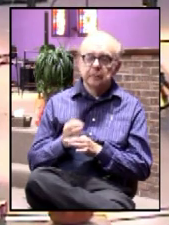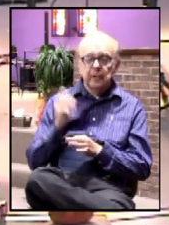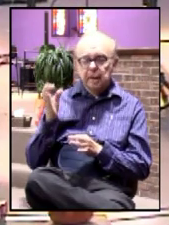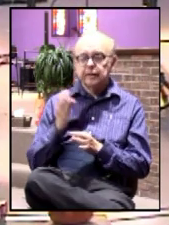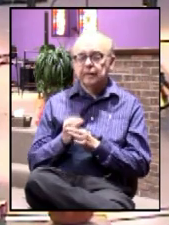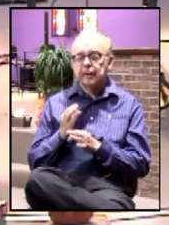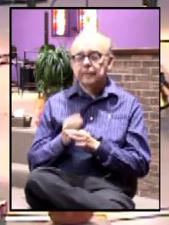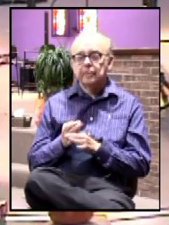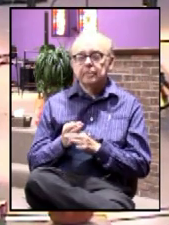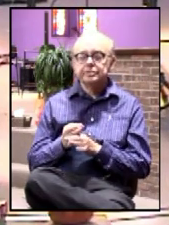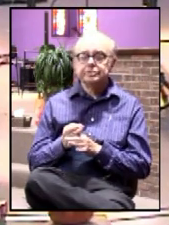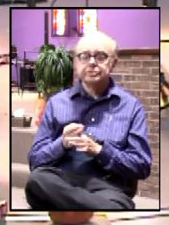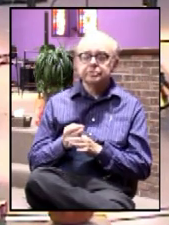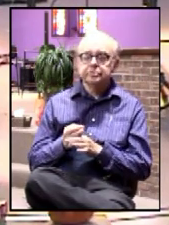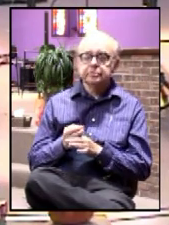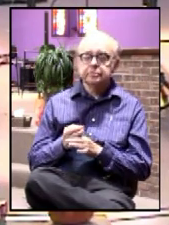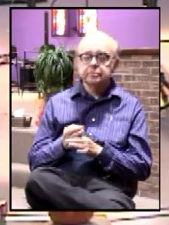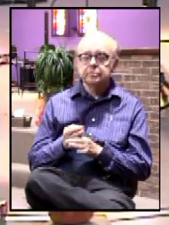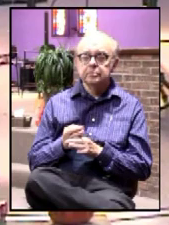He's faithful.